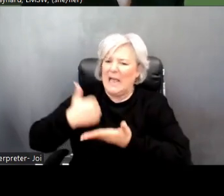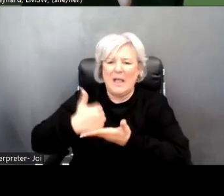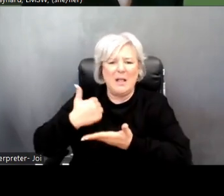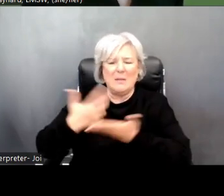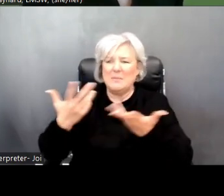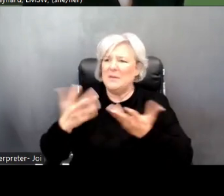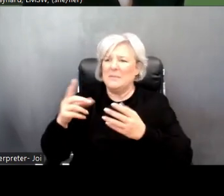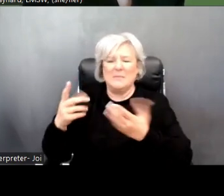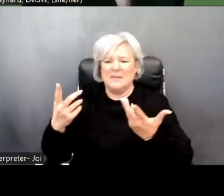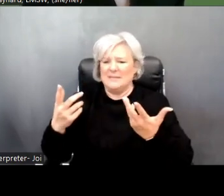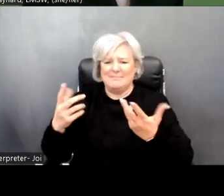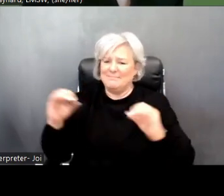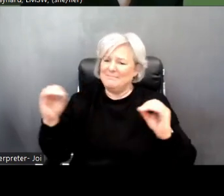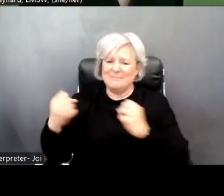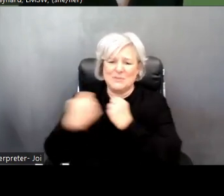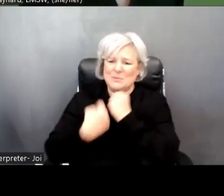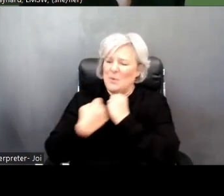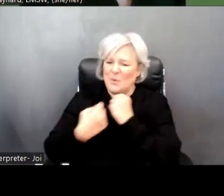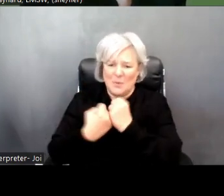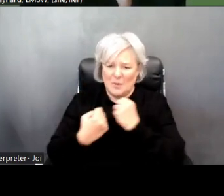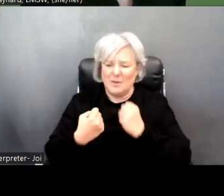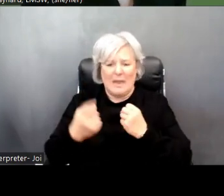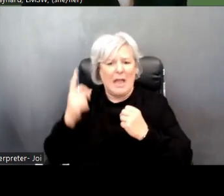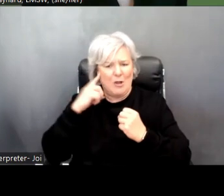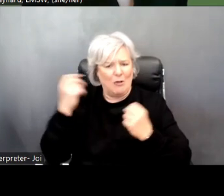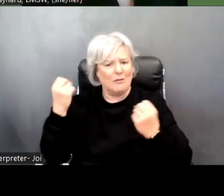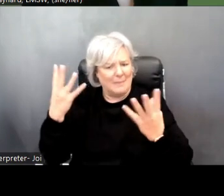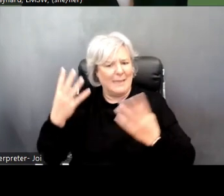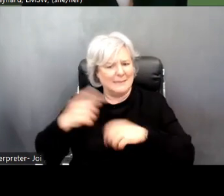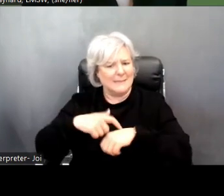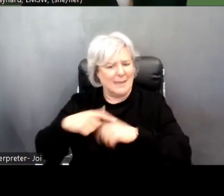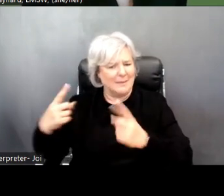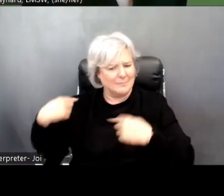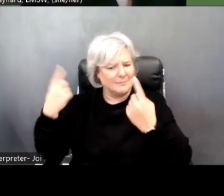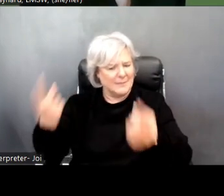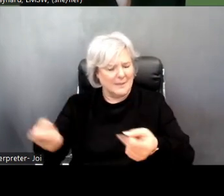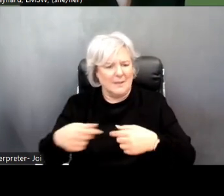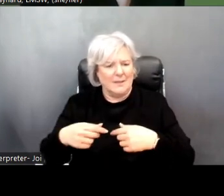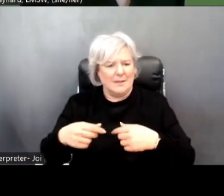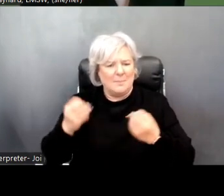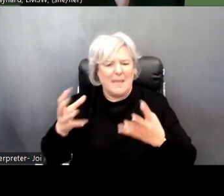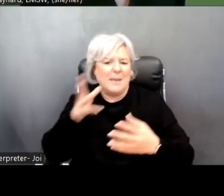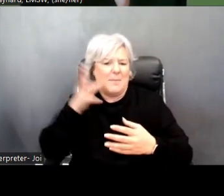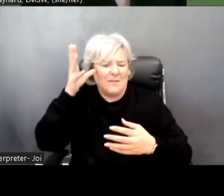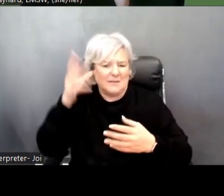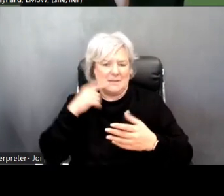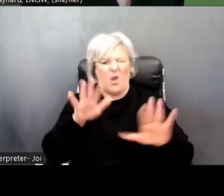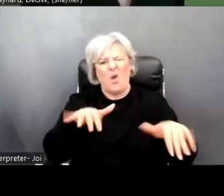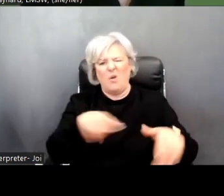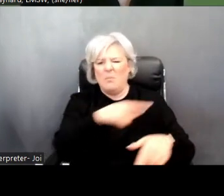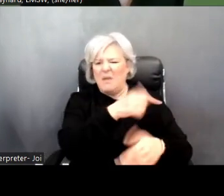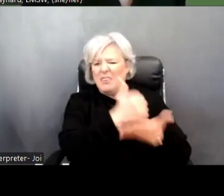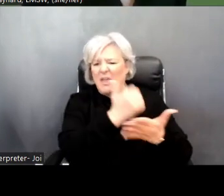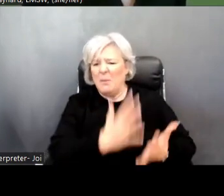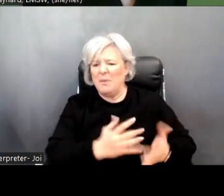the 30+ years I've been doing this work. Oftentimes I hear from a parent that the therapist that they were working with told